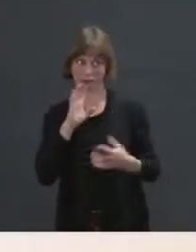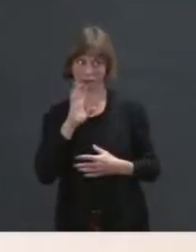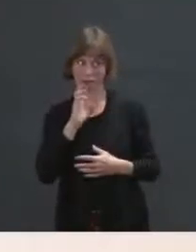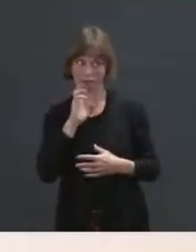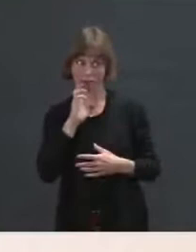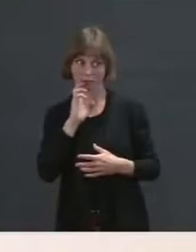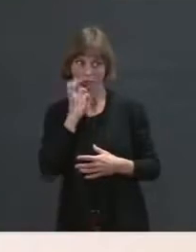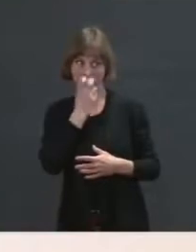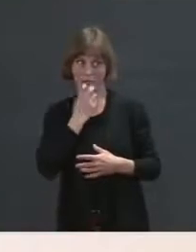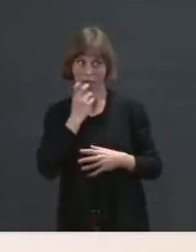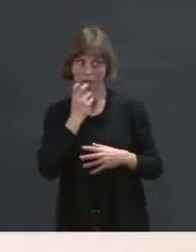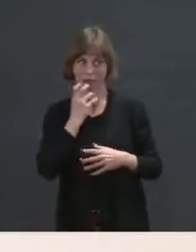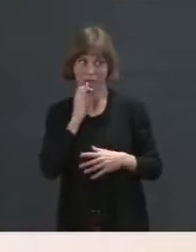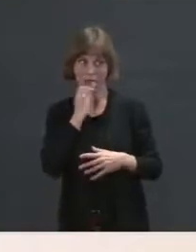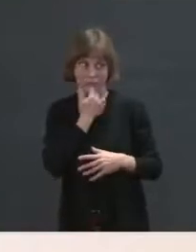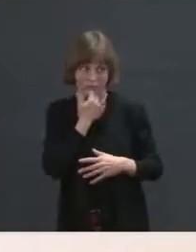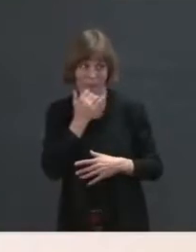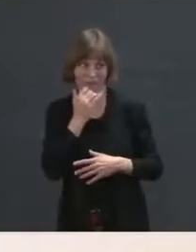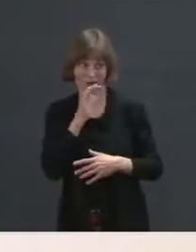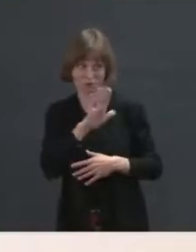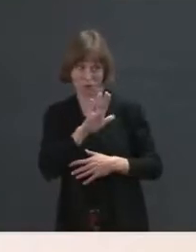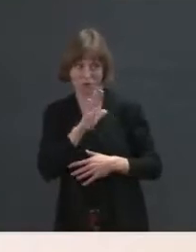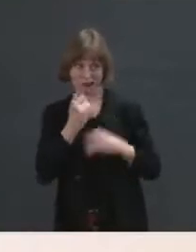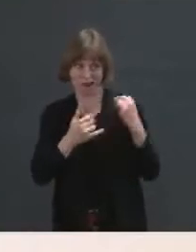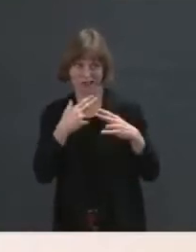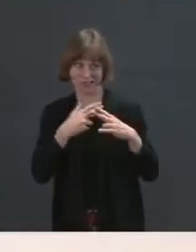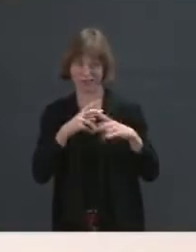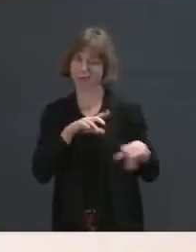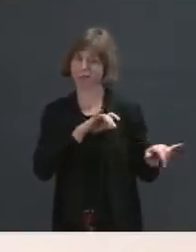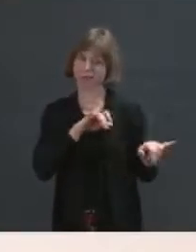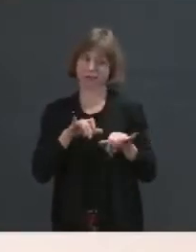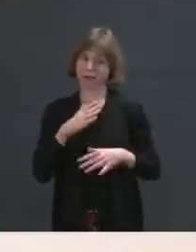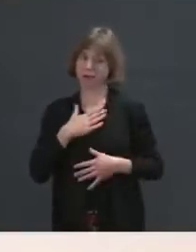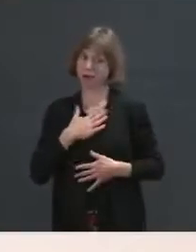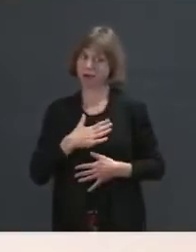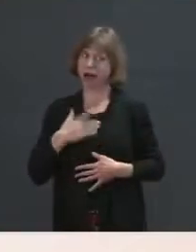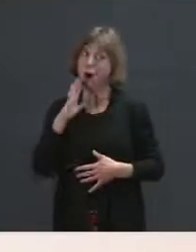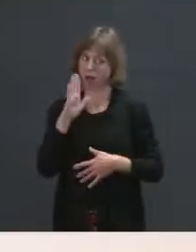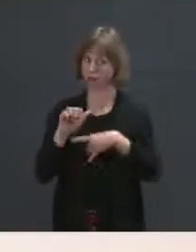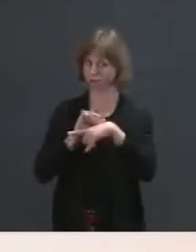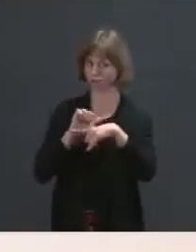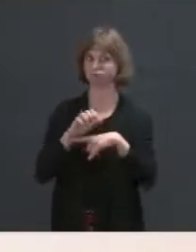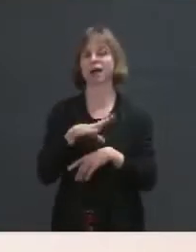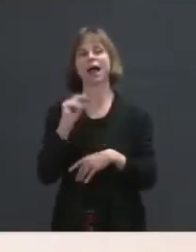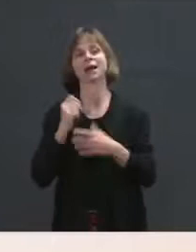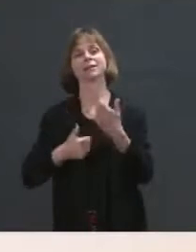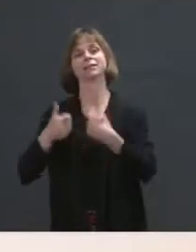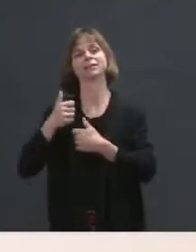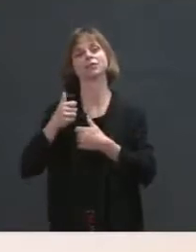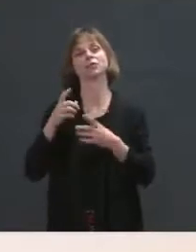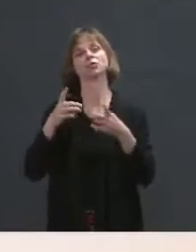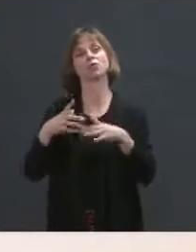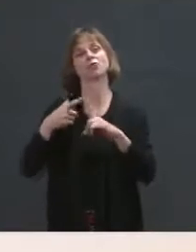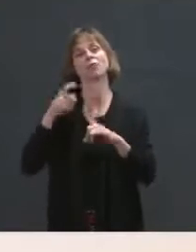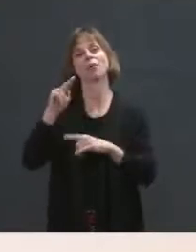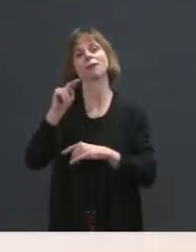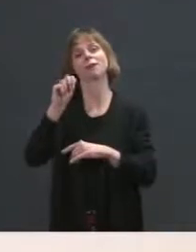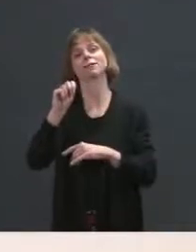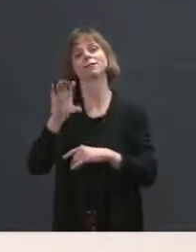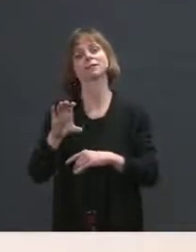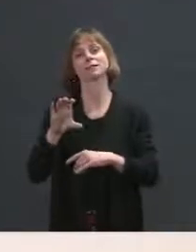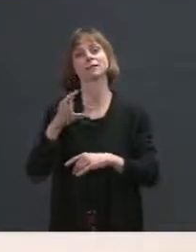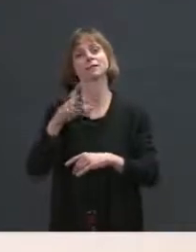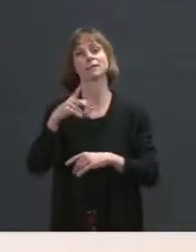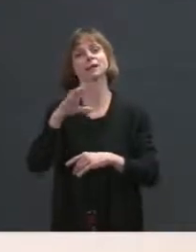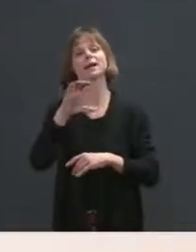butchered sometimes. I'll keep working on it. And Senior Director of International Economics and Competitiveness at the NSC, Peter Harrell. Thank you for joining us.